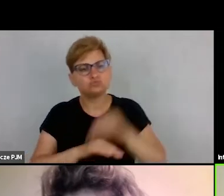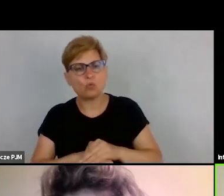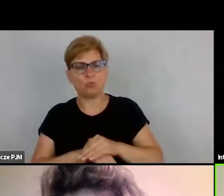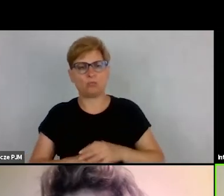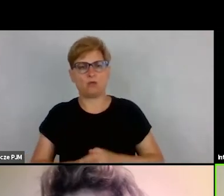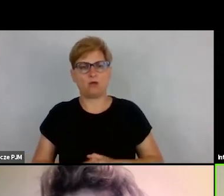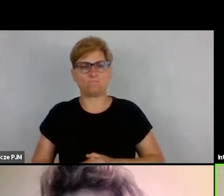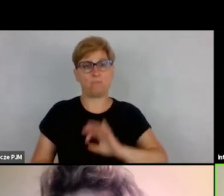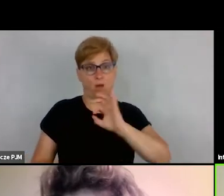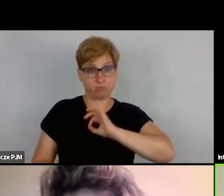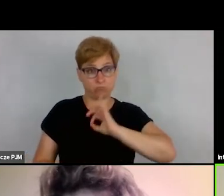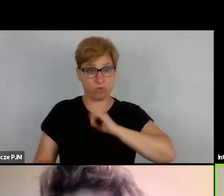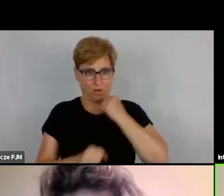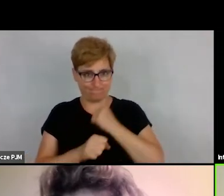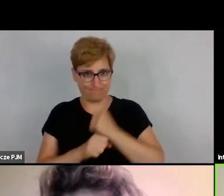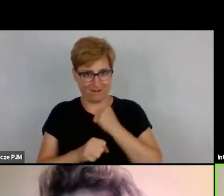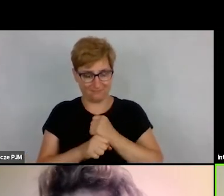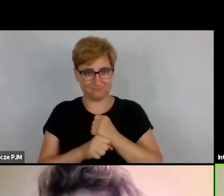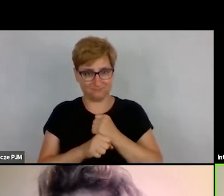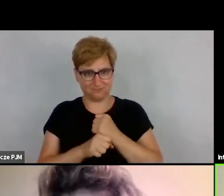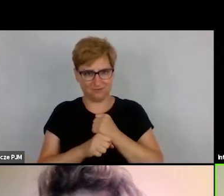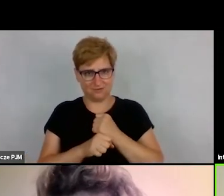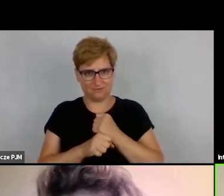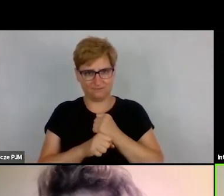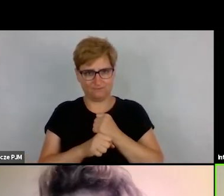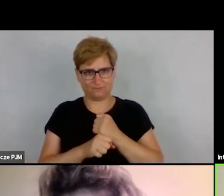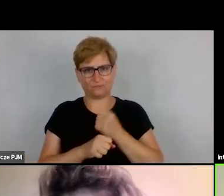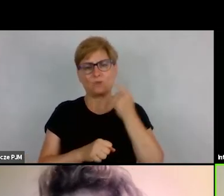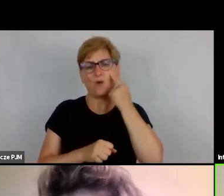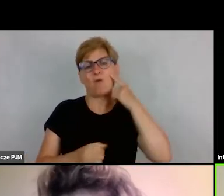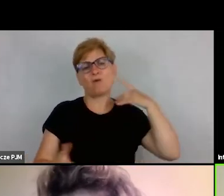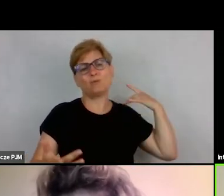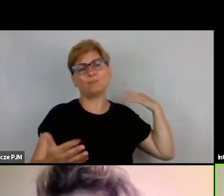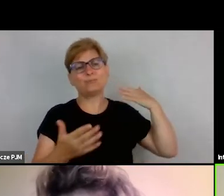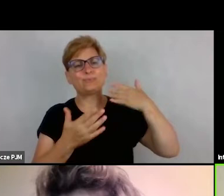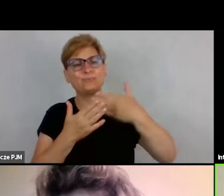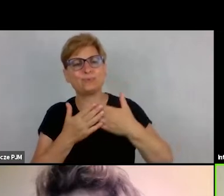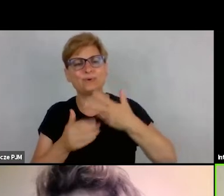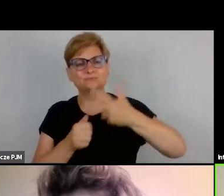of course, my commitment to this work isn't just because of